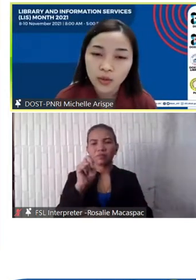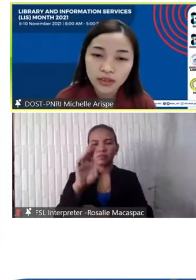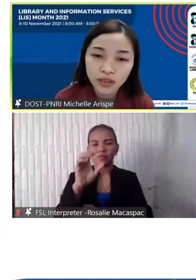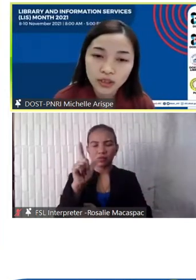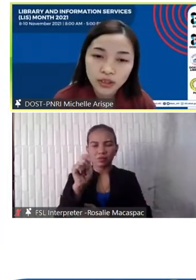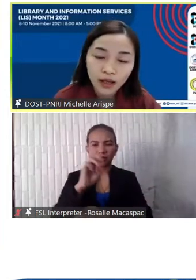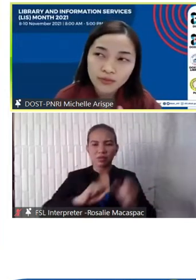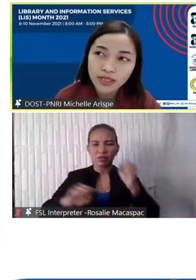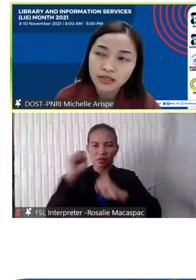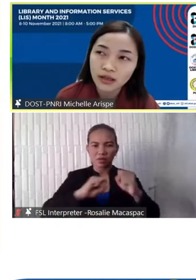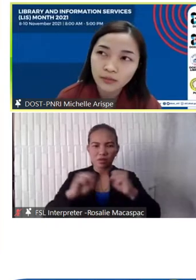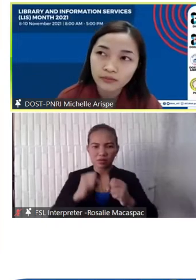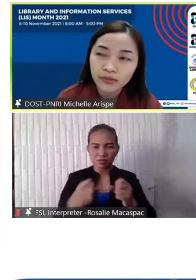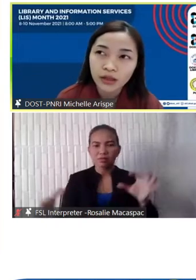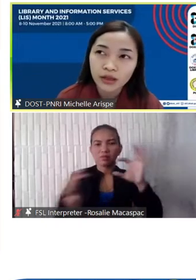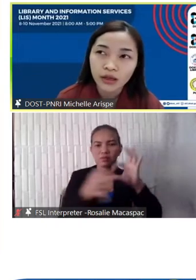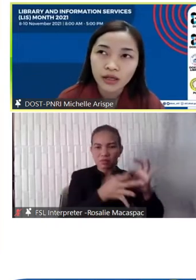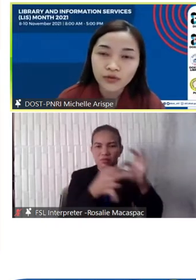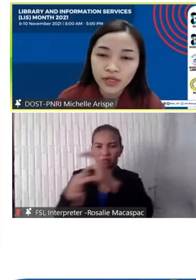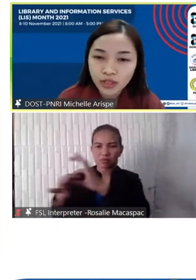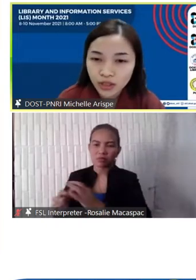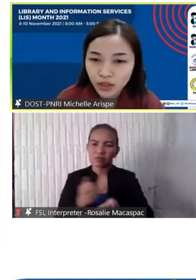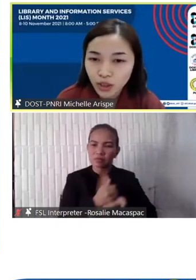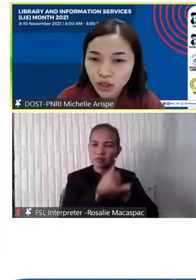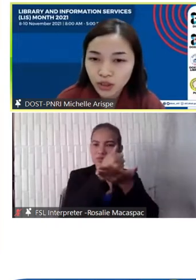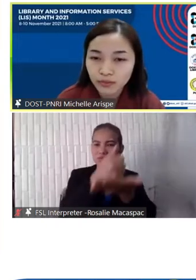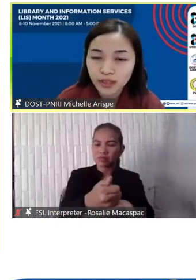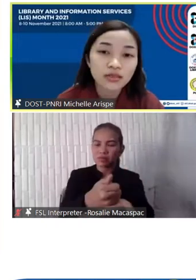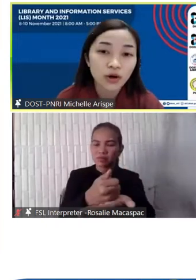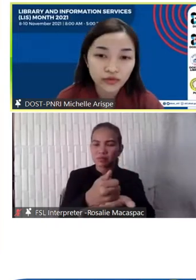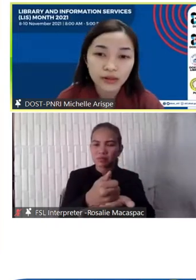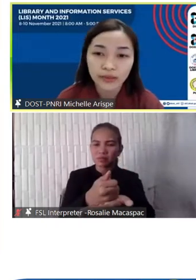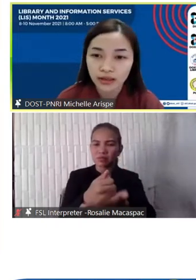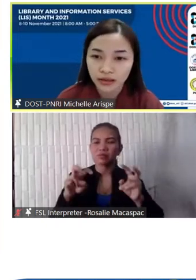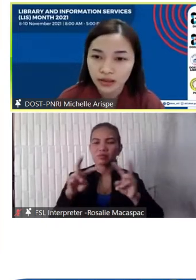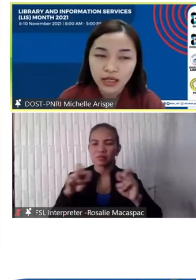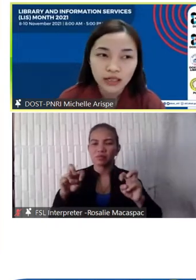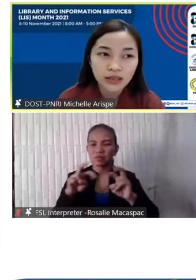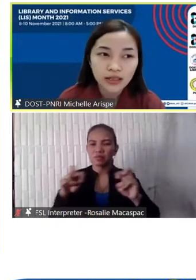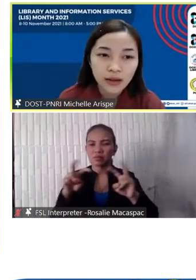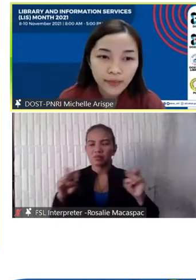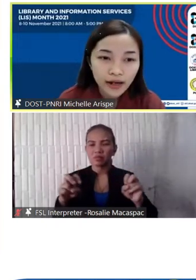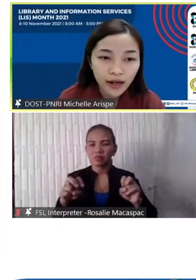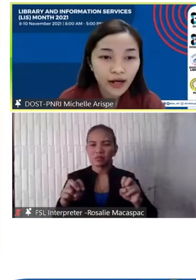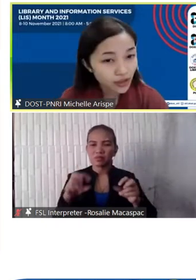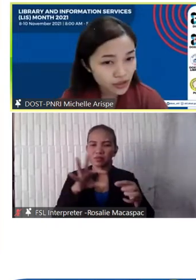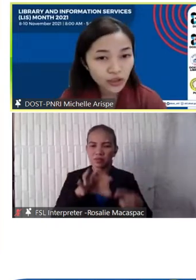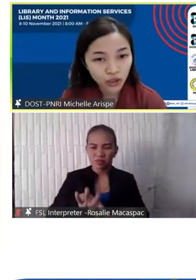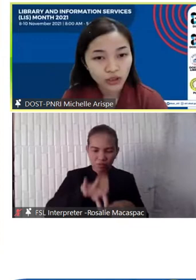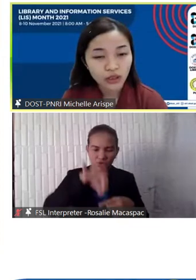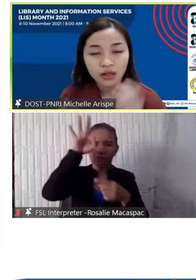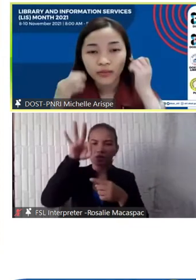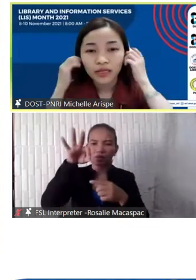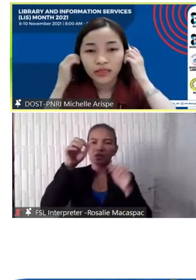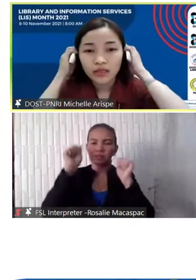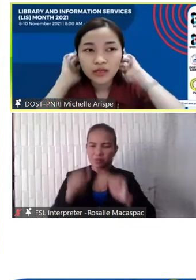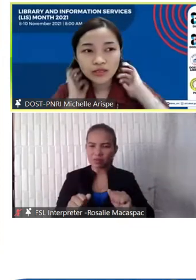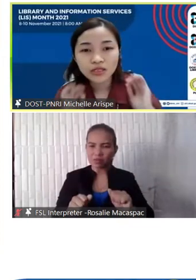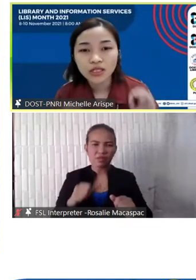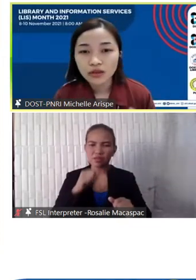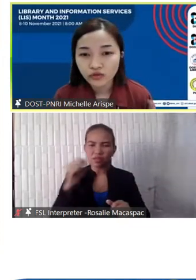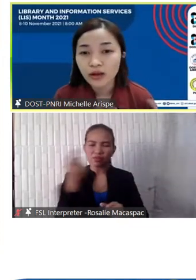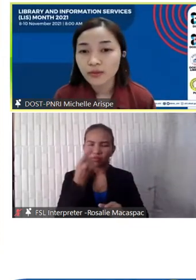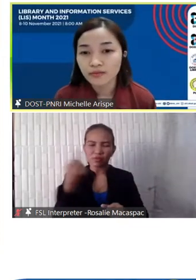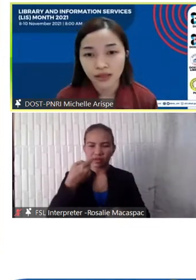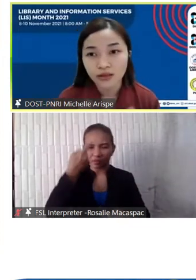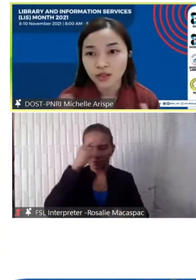basically, which helps in research discoverability. Hindi lang para kay researcher, but in